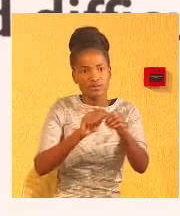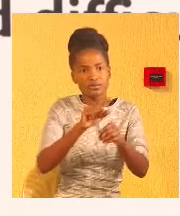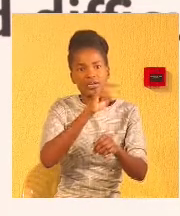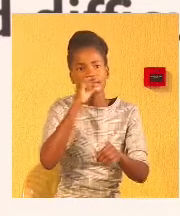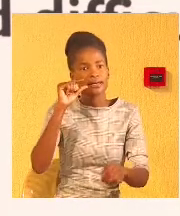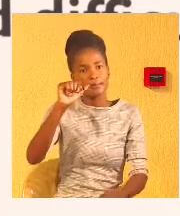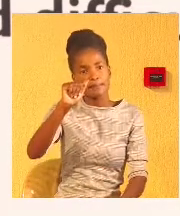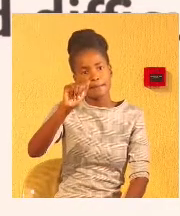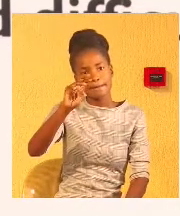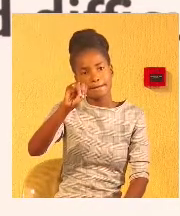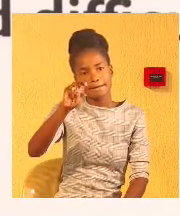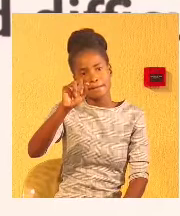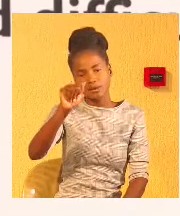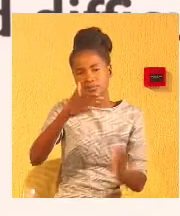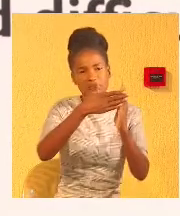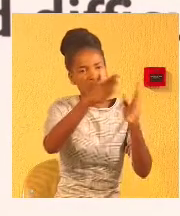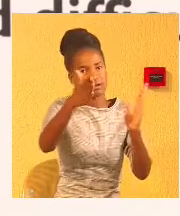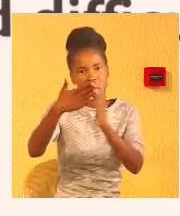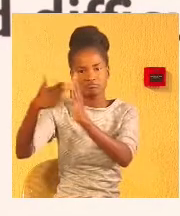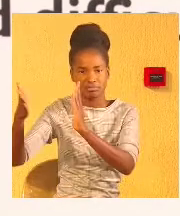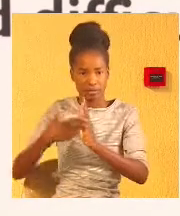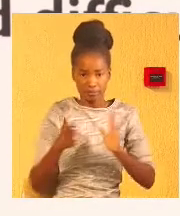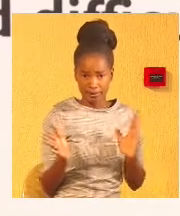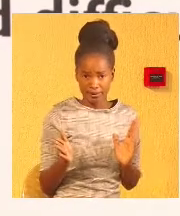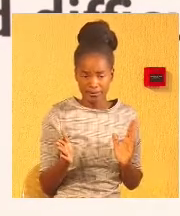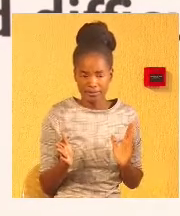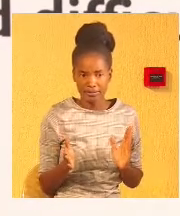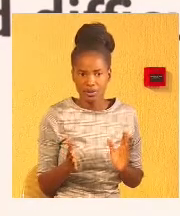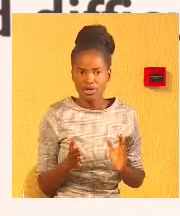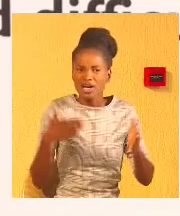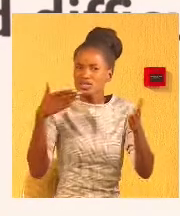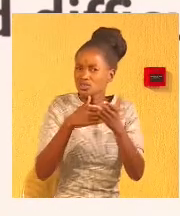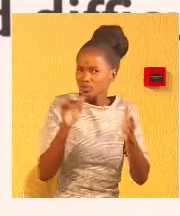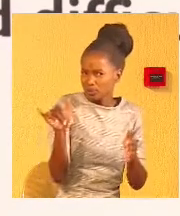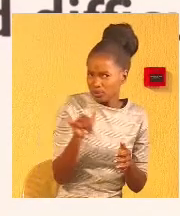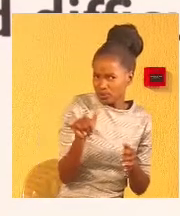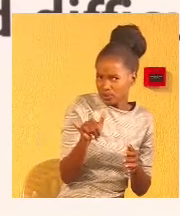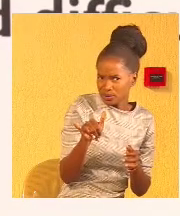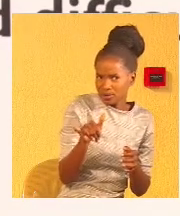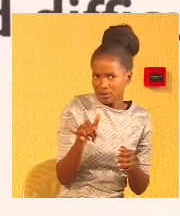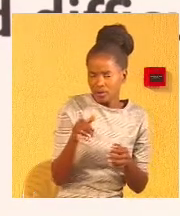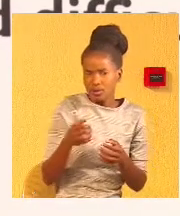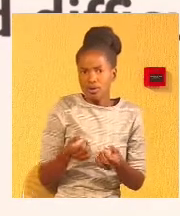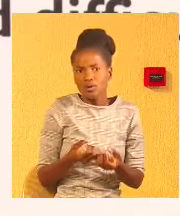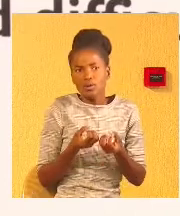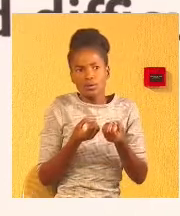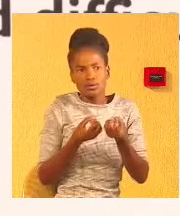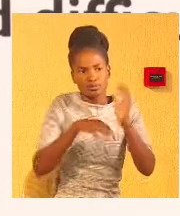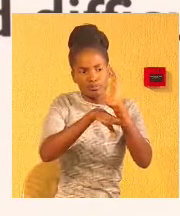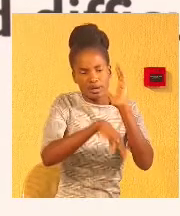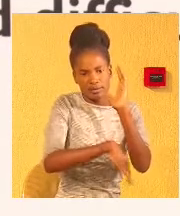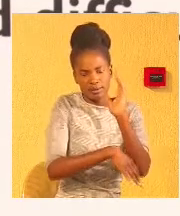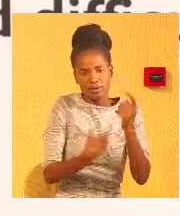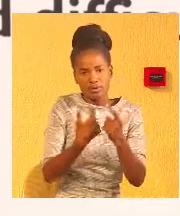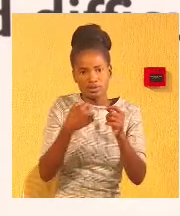all open. What brought a disruption in the supply of fresh produce directly from